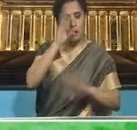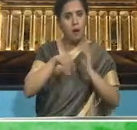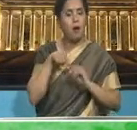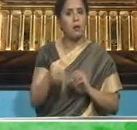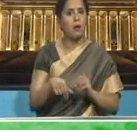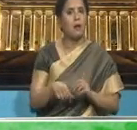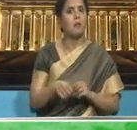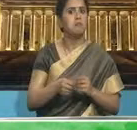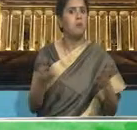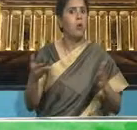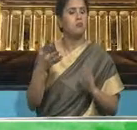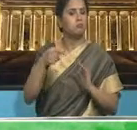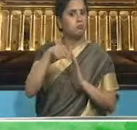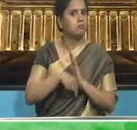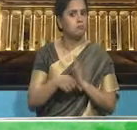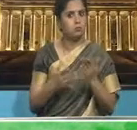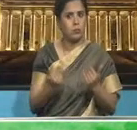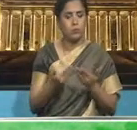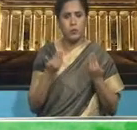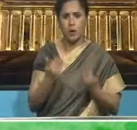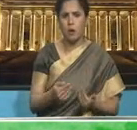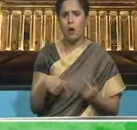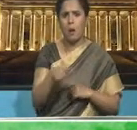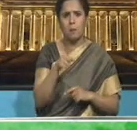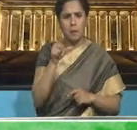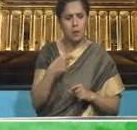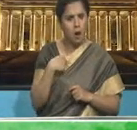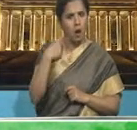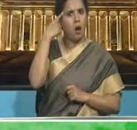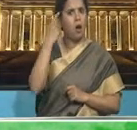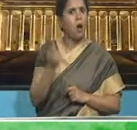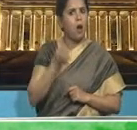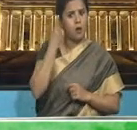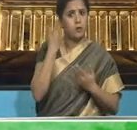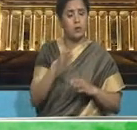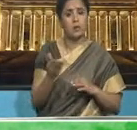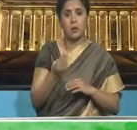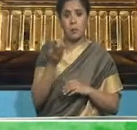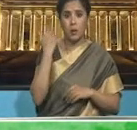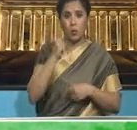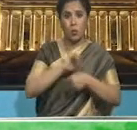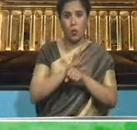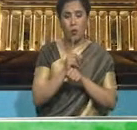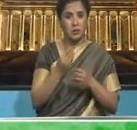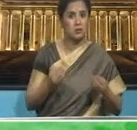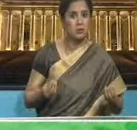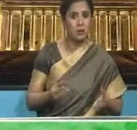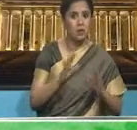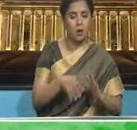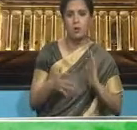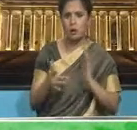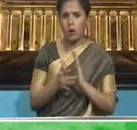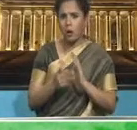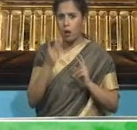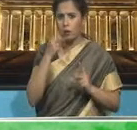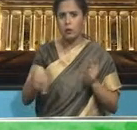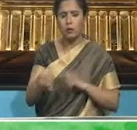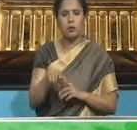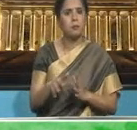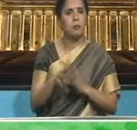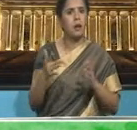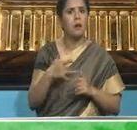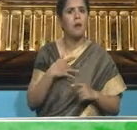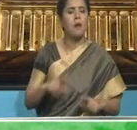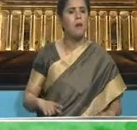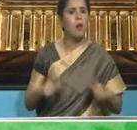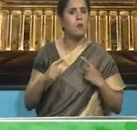process. As we have come to realize since the early days of COVID-19, technology offers